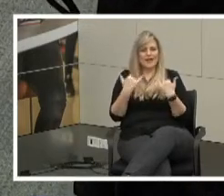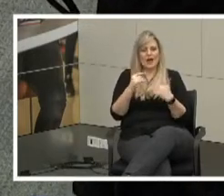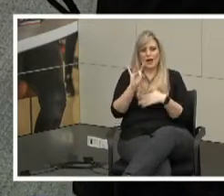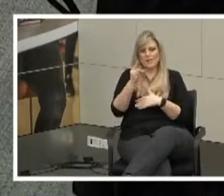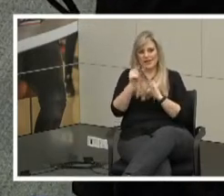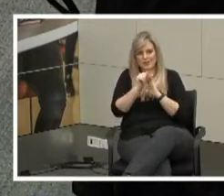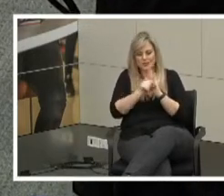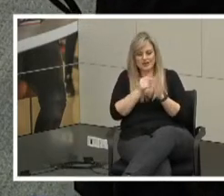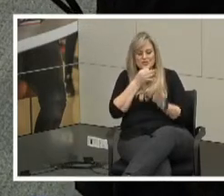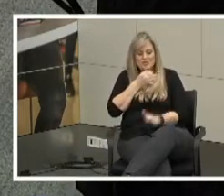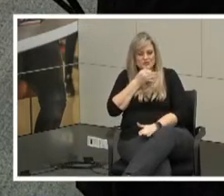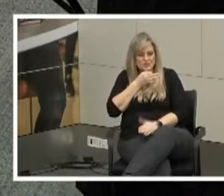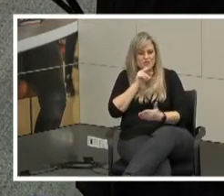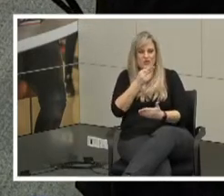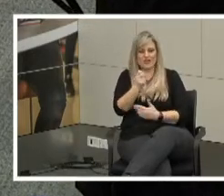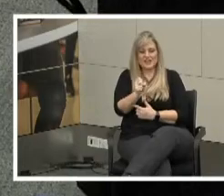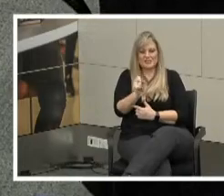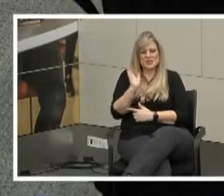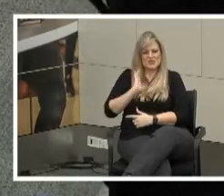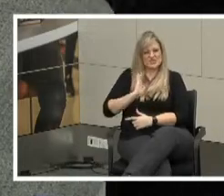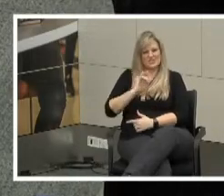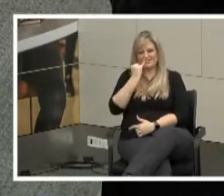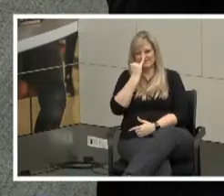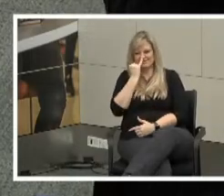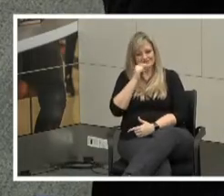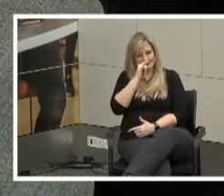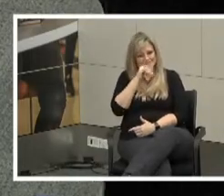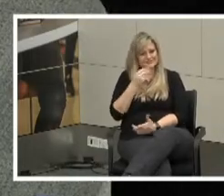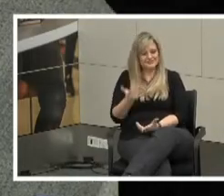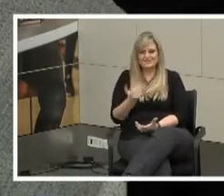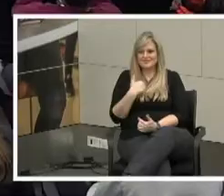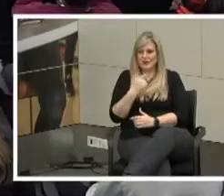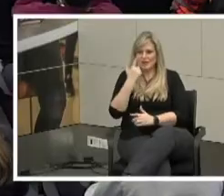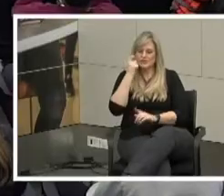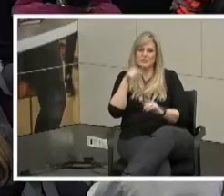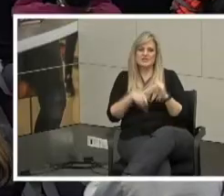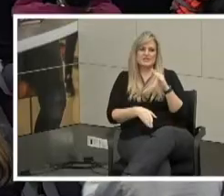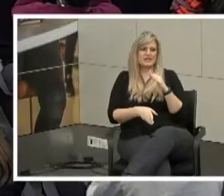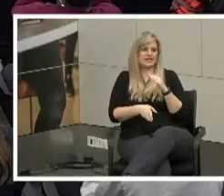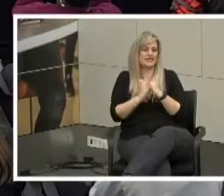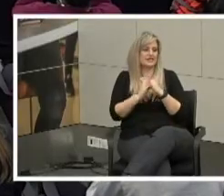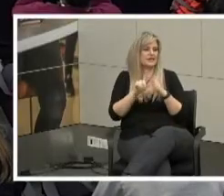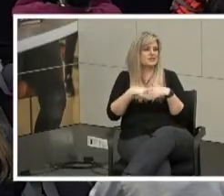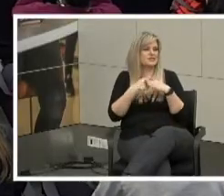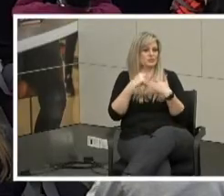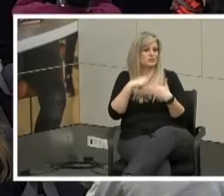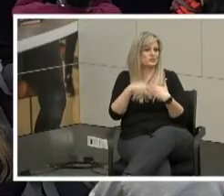about to go to high school I'm ready great thank